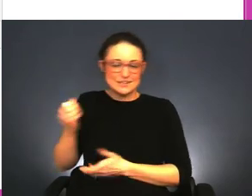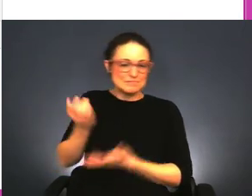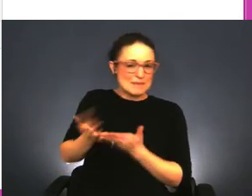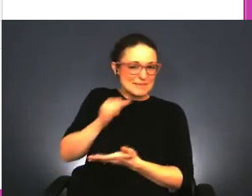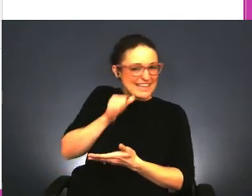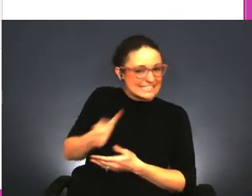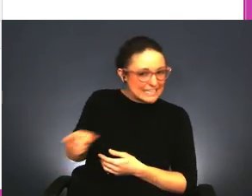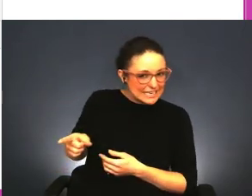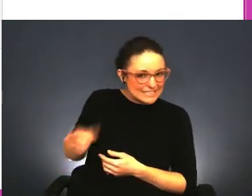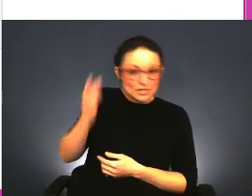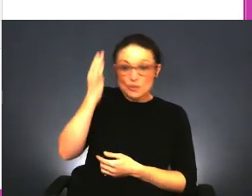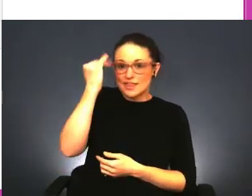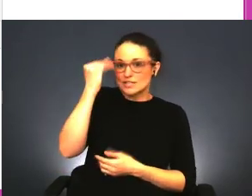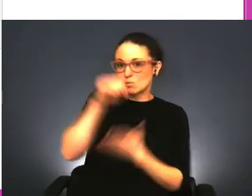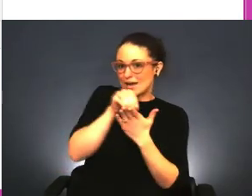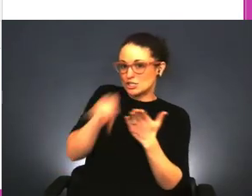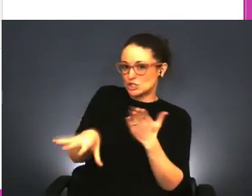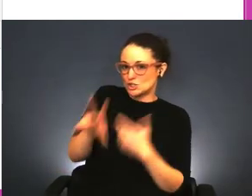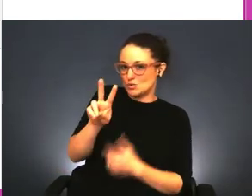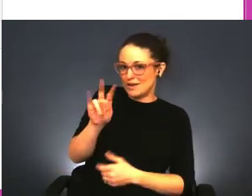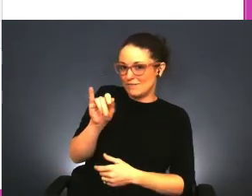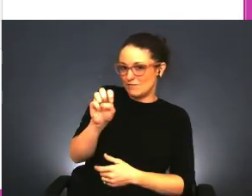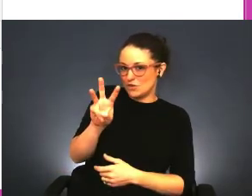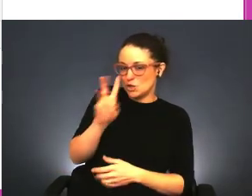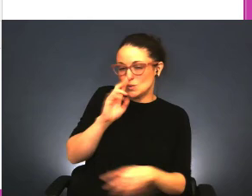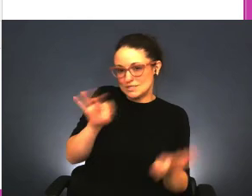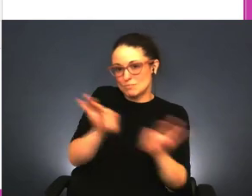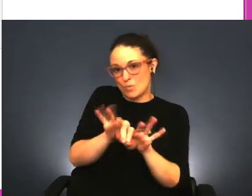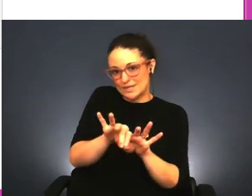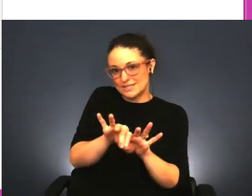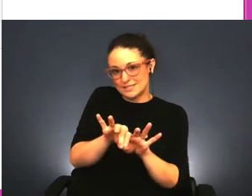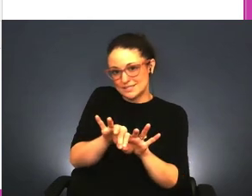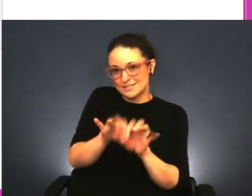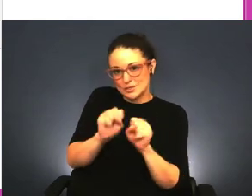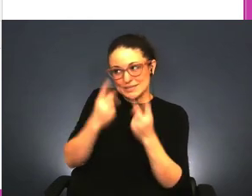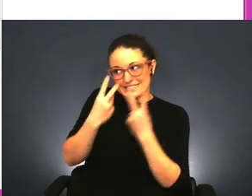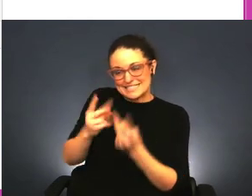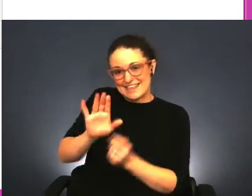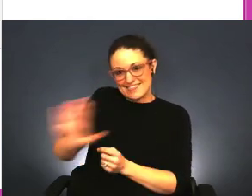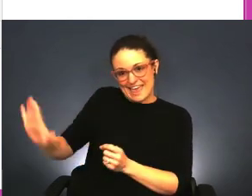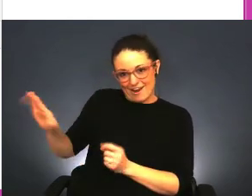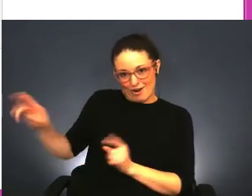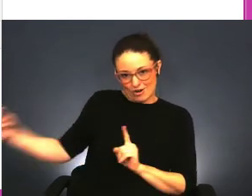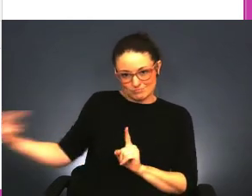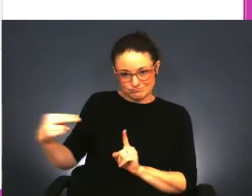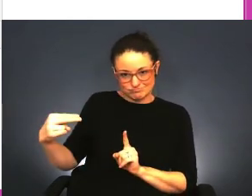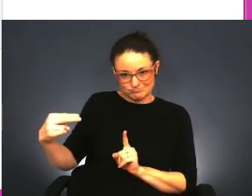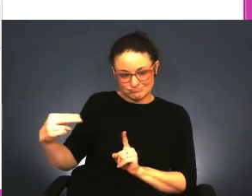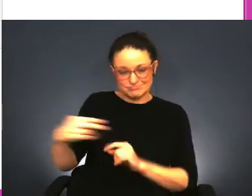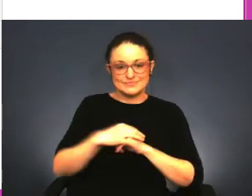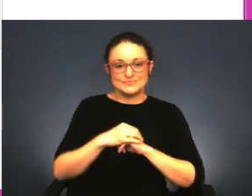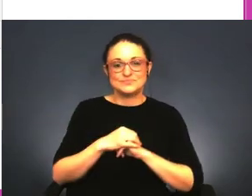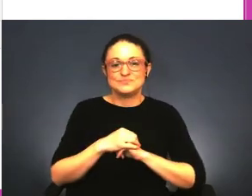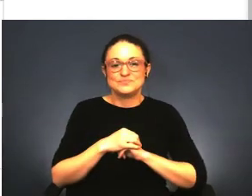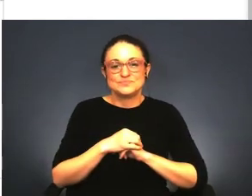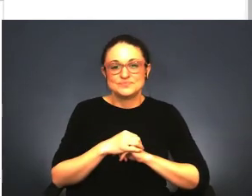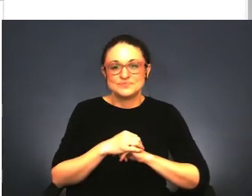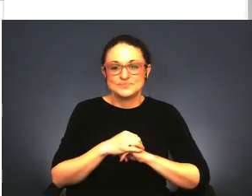that's why using student view can be very important. All right, so I've submitted the assignment. I'll leave the student